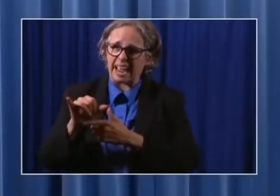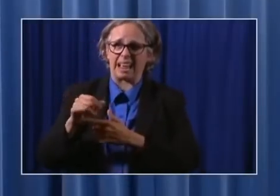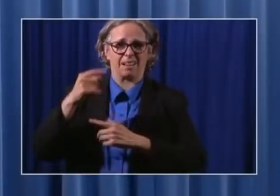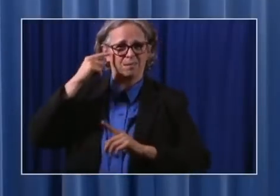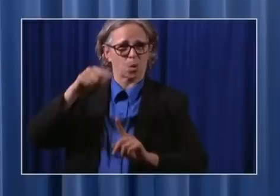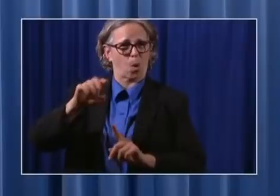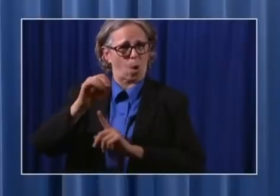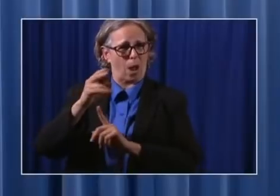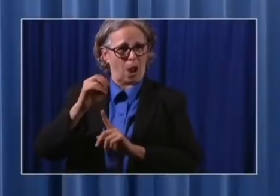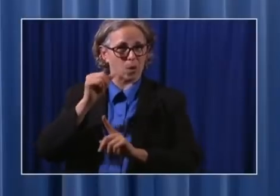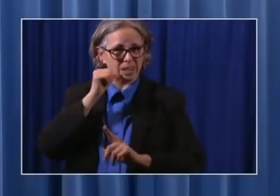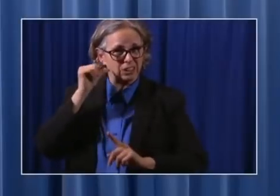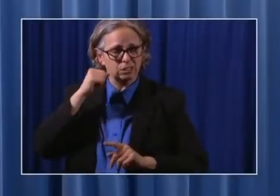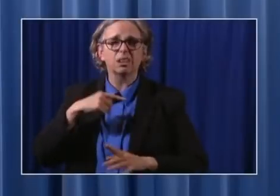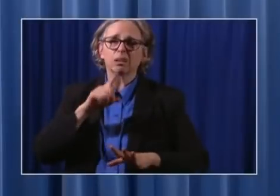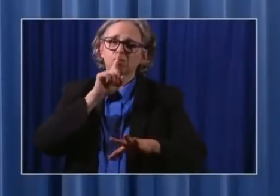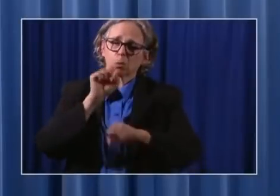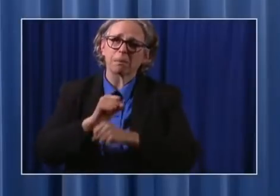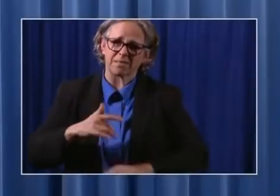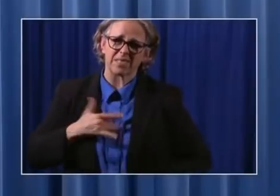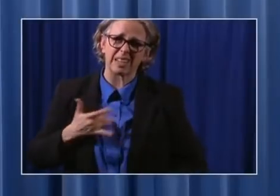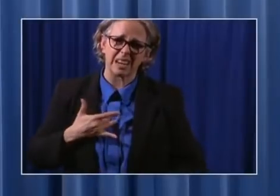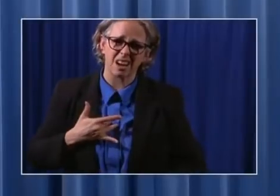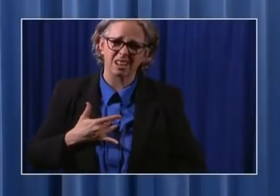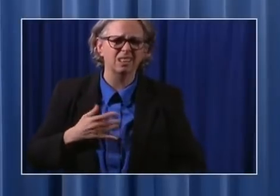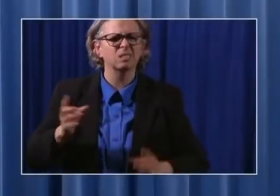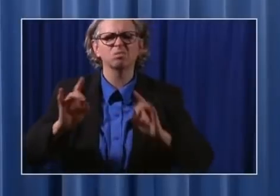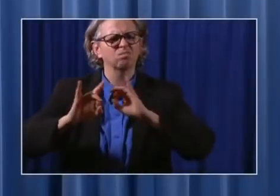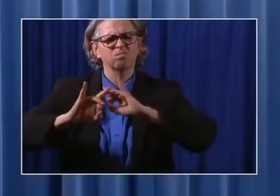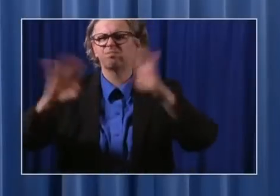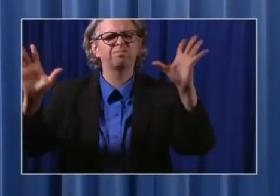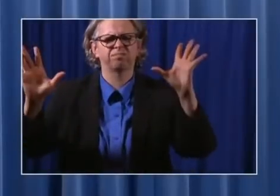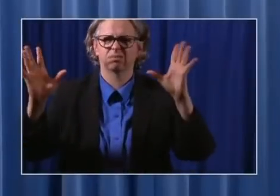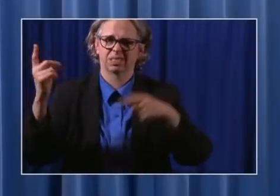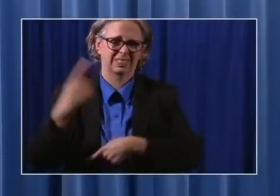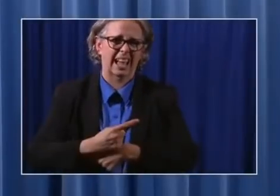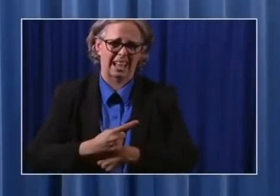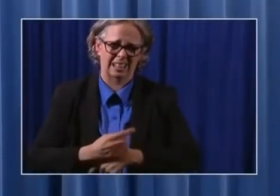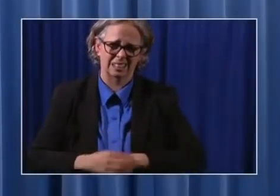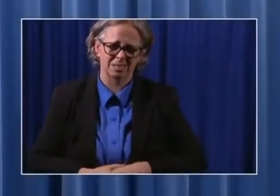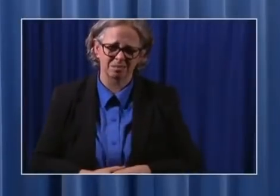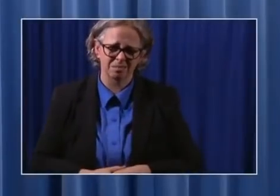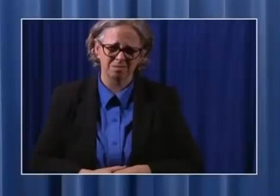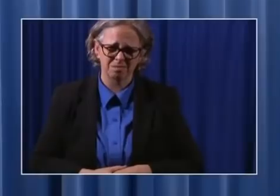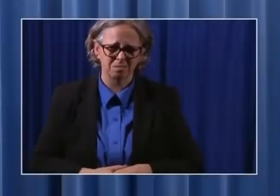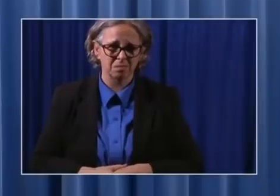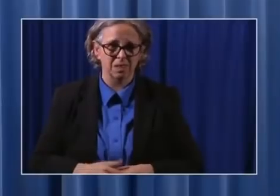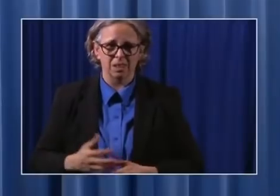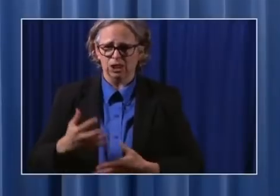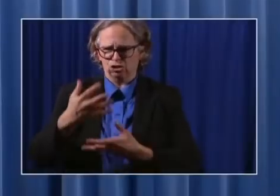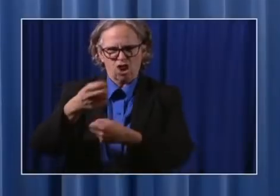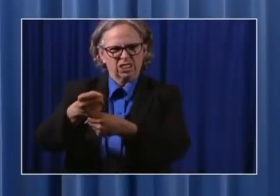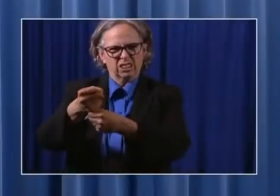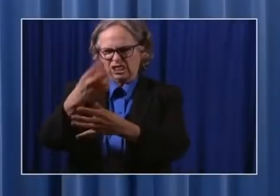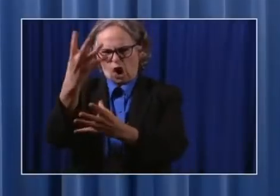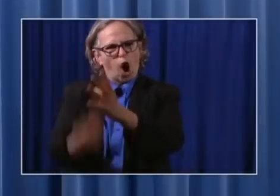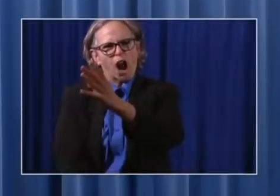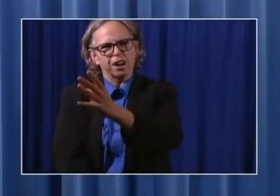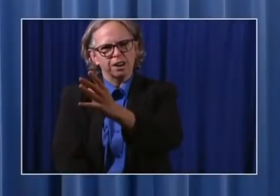Ohio. It's a tragic day for Ohio. We have to regain the public's